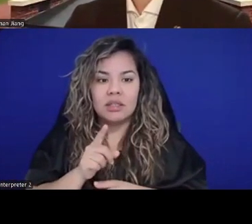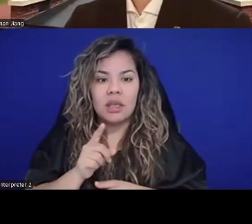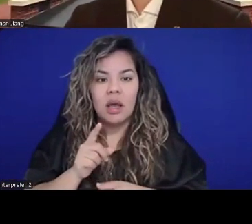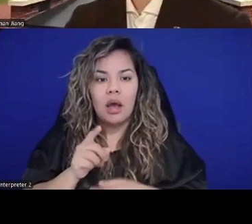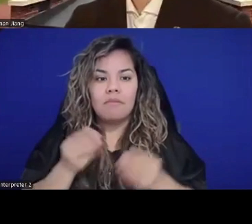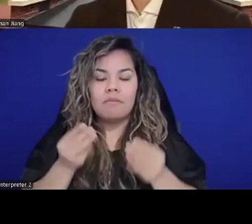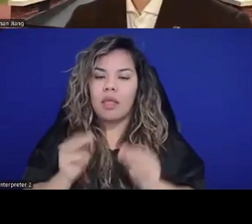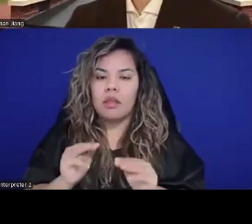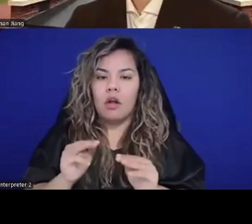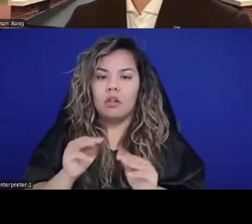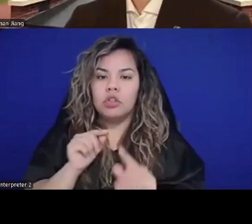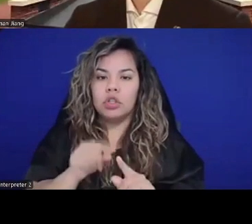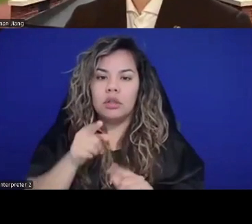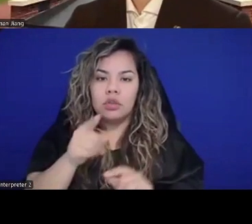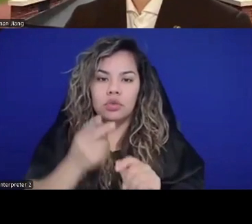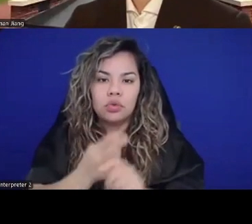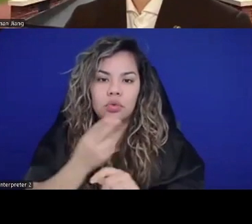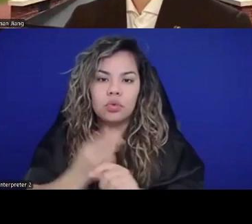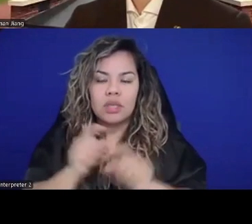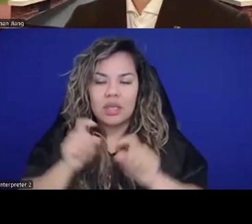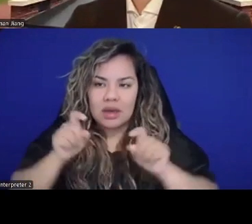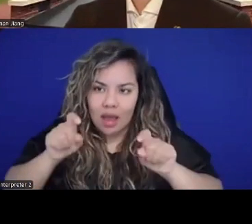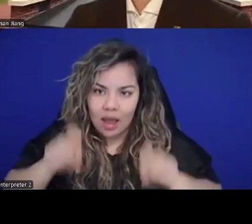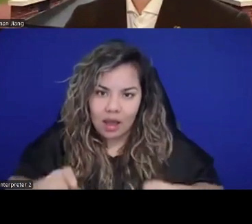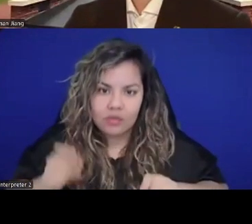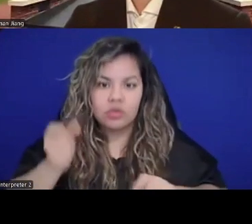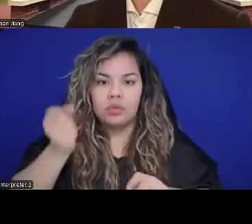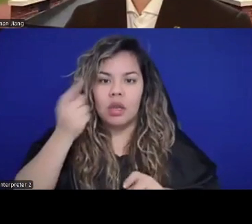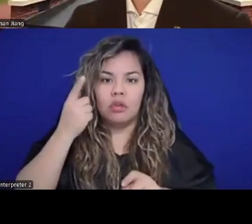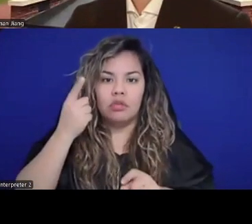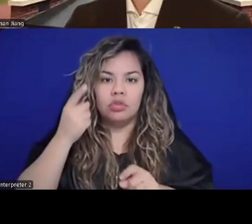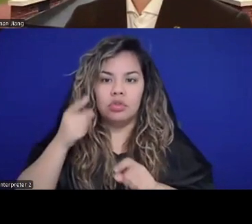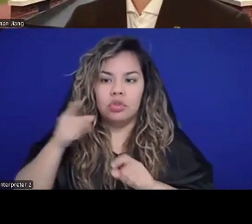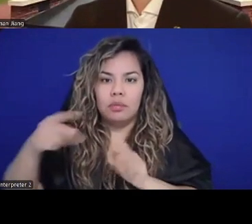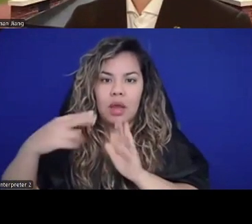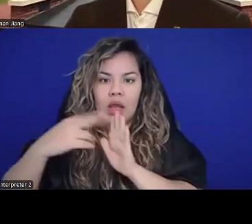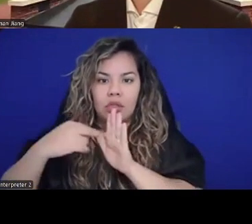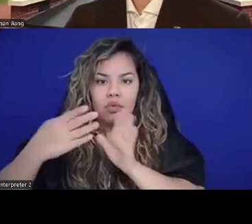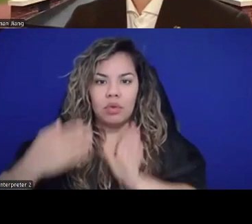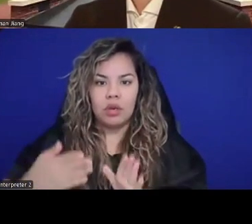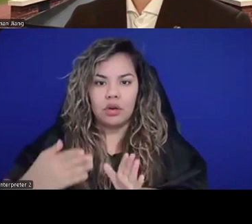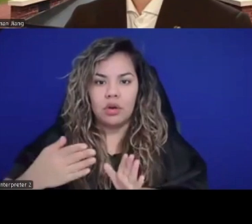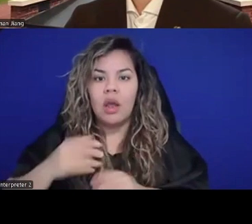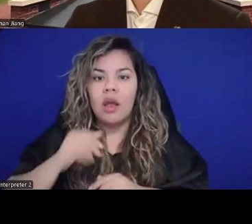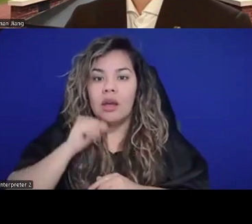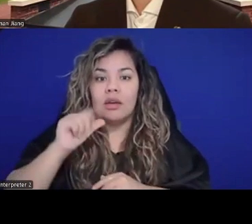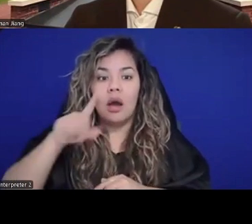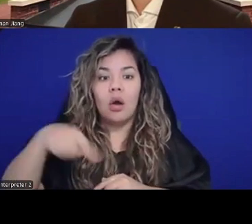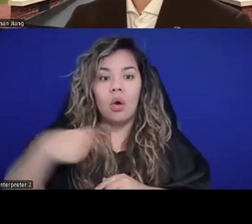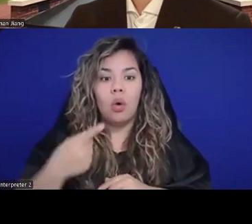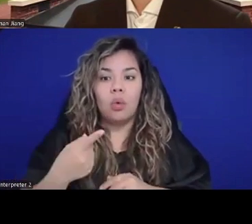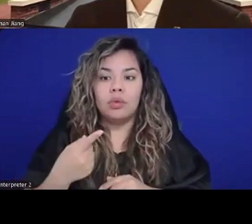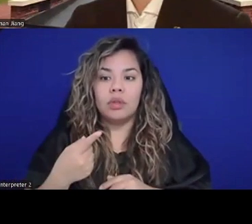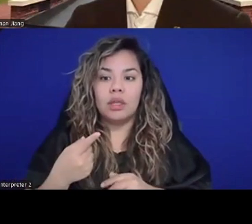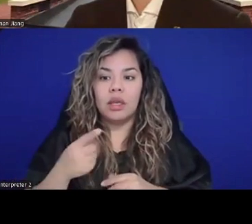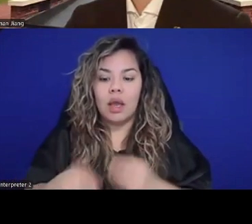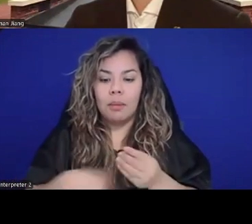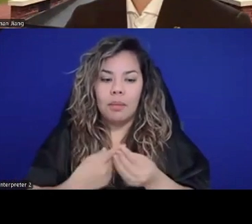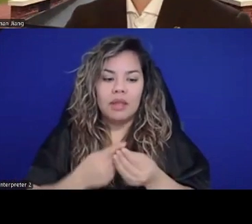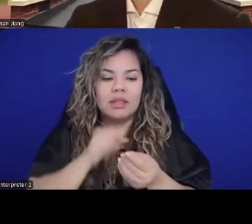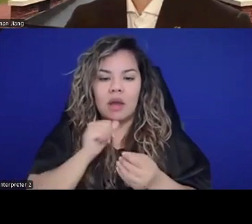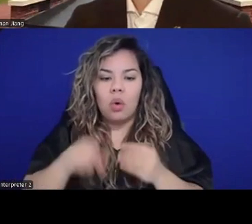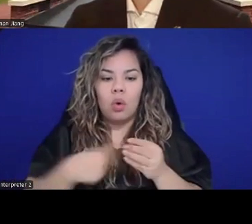you used has to be understood by the reader. Not only present the way you collected the